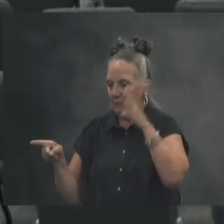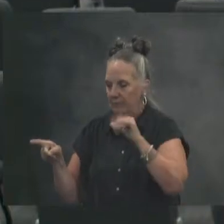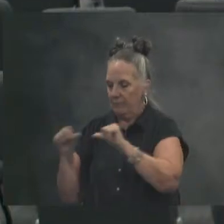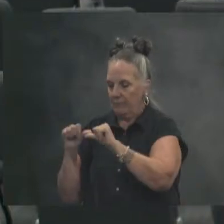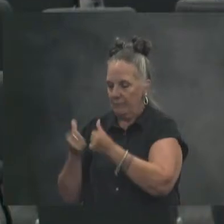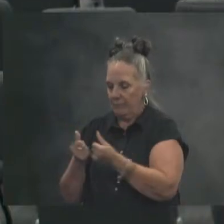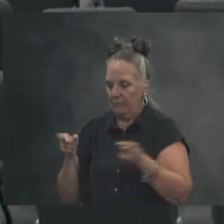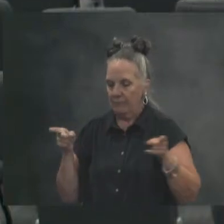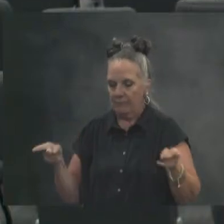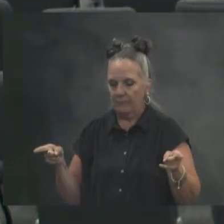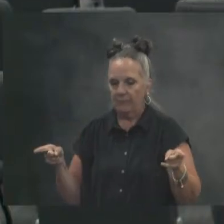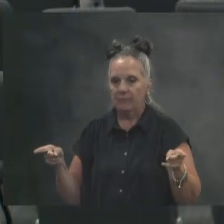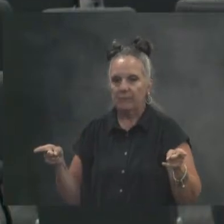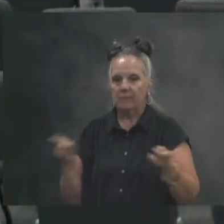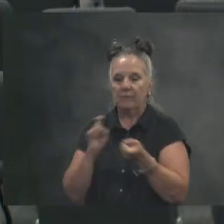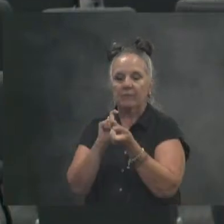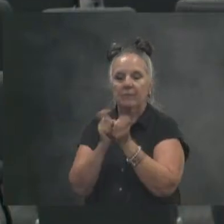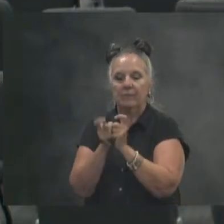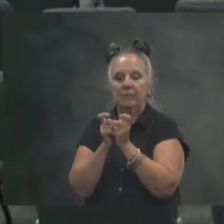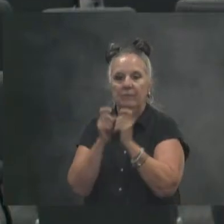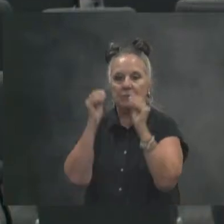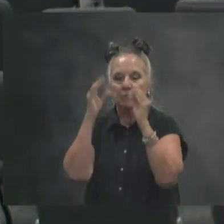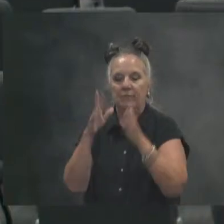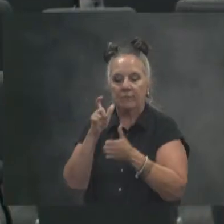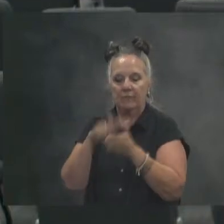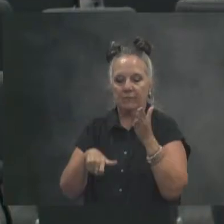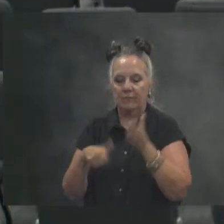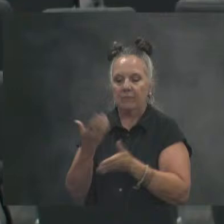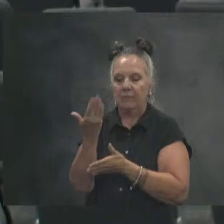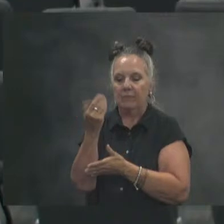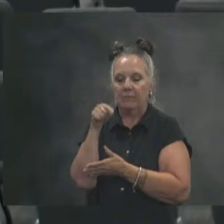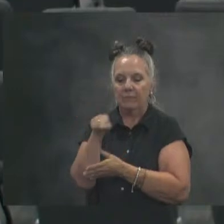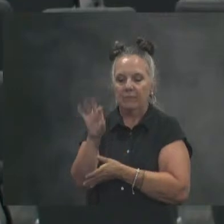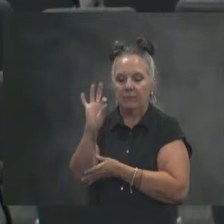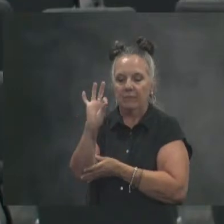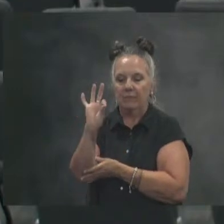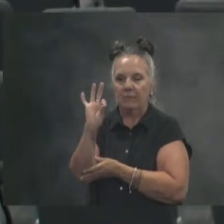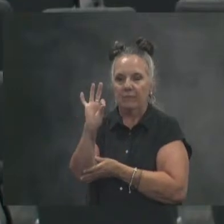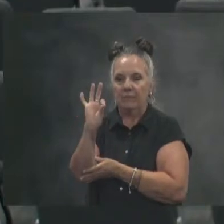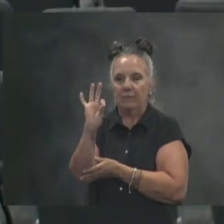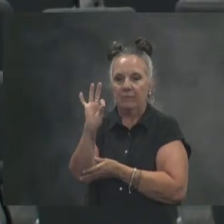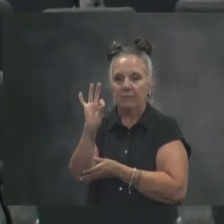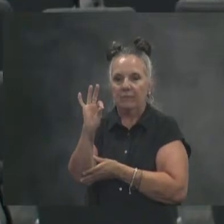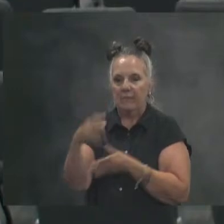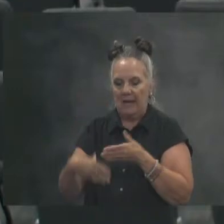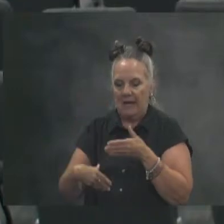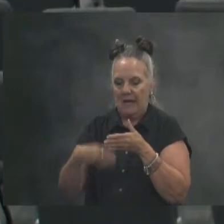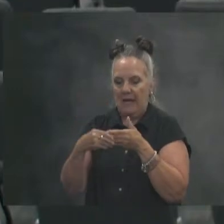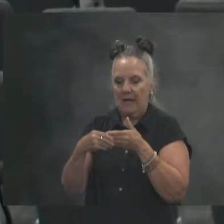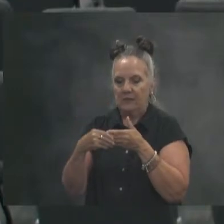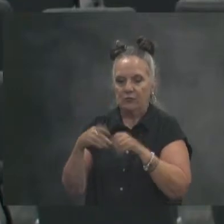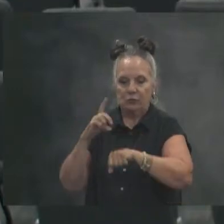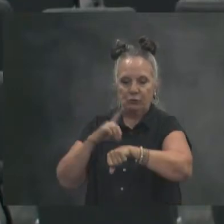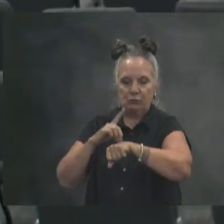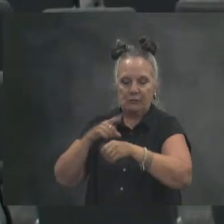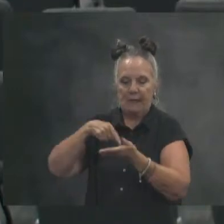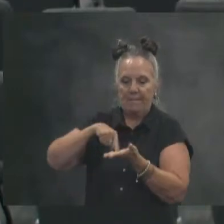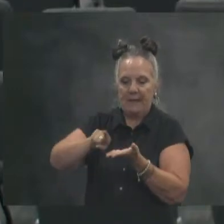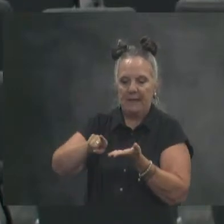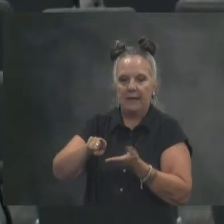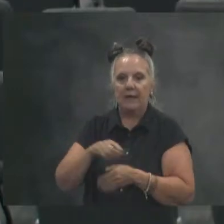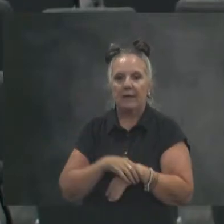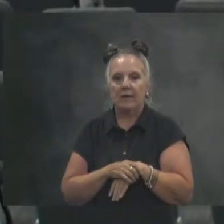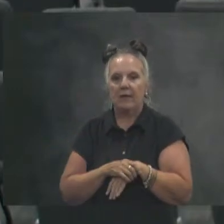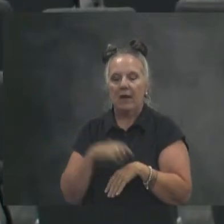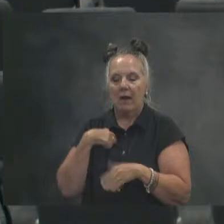Association regarding a modification of Teacher Article 15.9, extra duty pay. Is there a motion, please? Madam President,